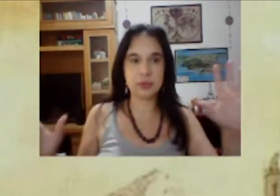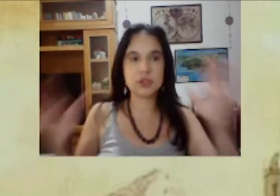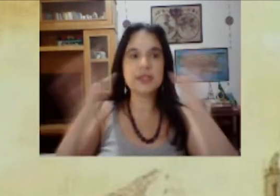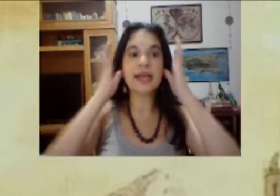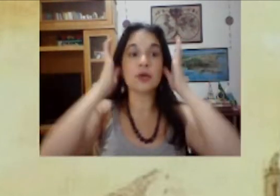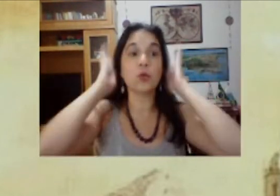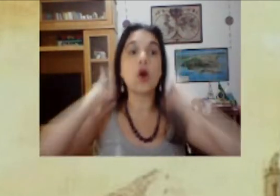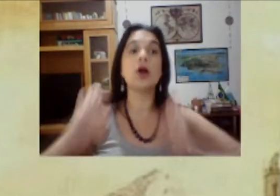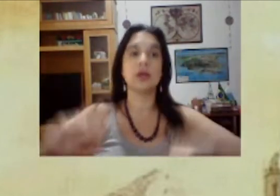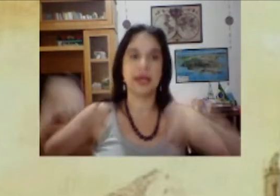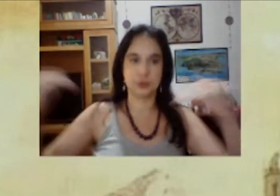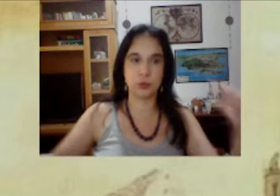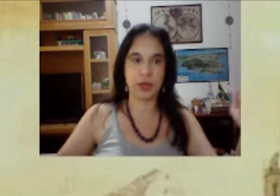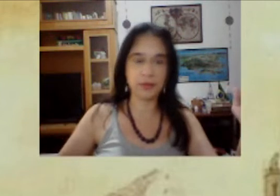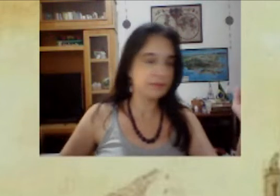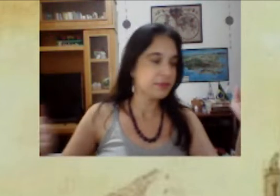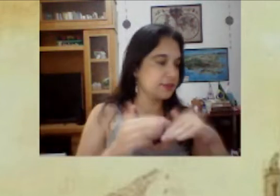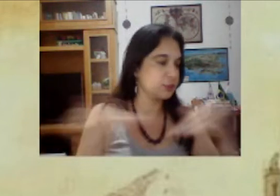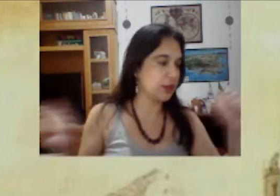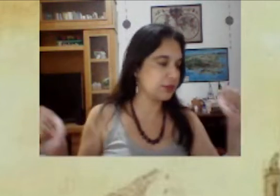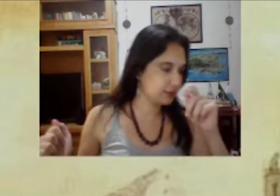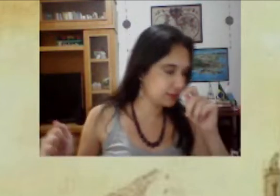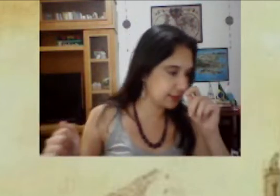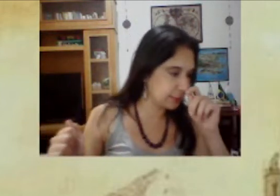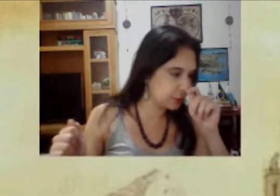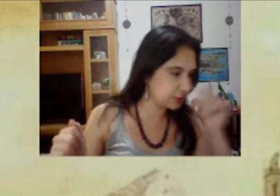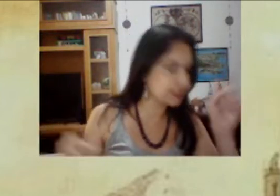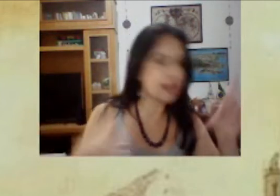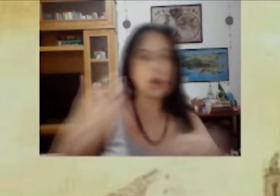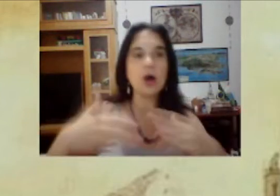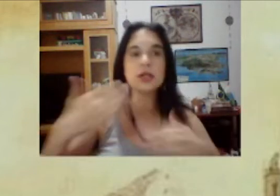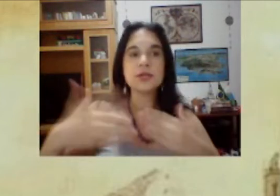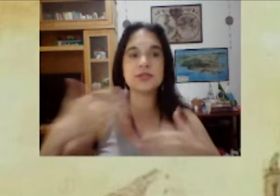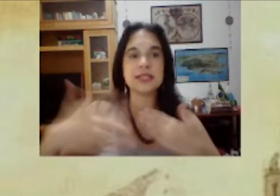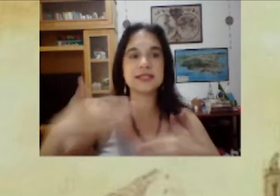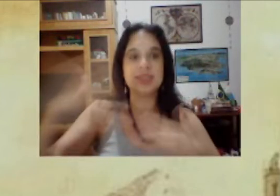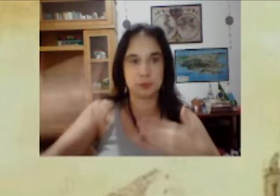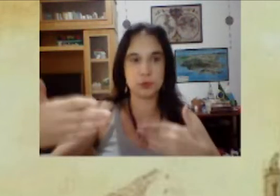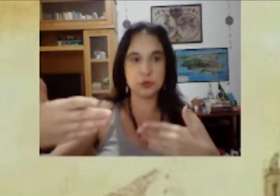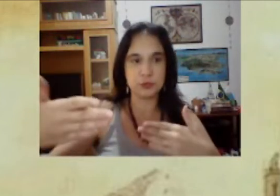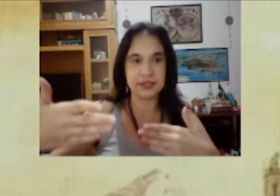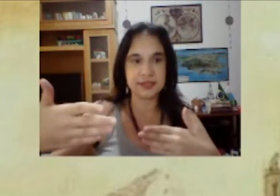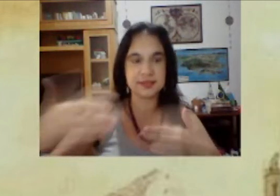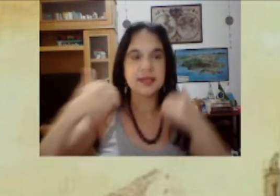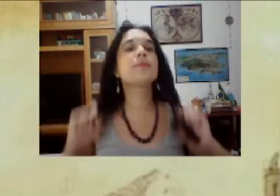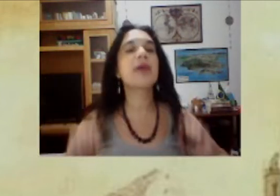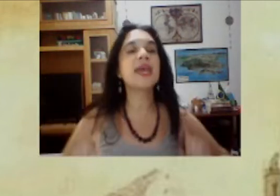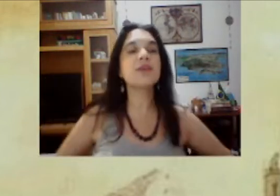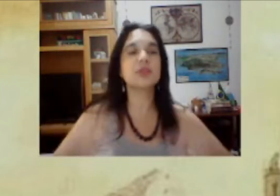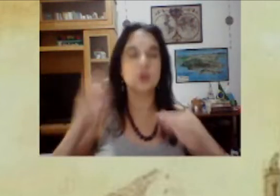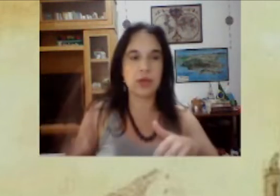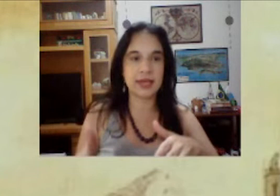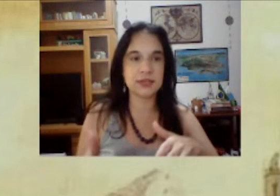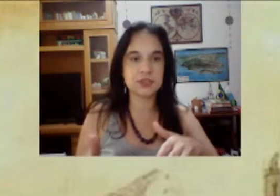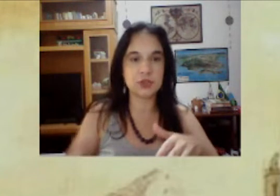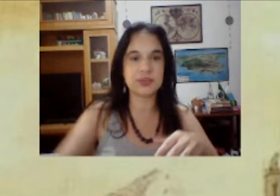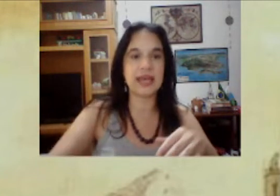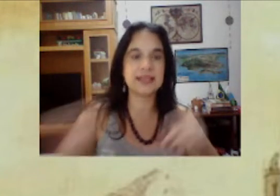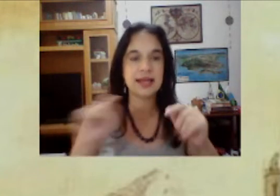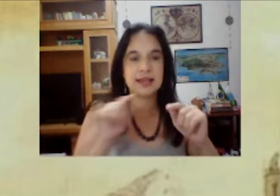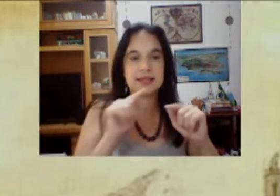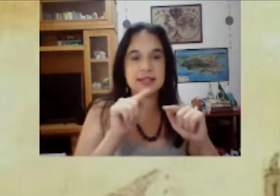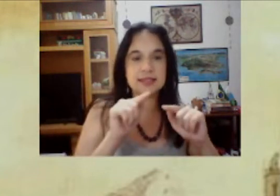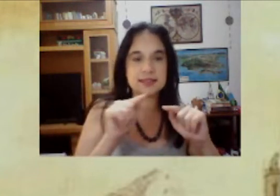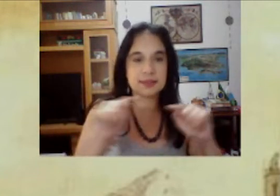the neighborhood and a wall as well surrounding the neighborhood. And all of these improvements paved the way so